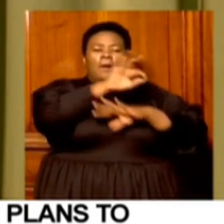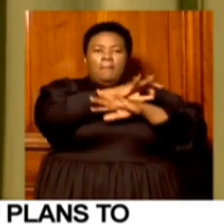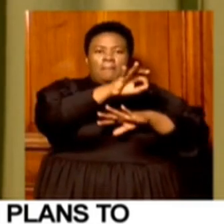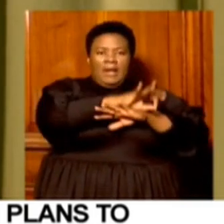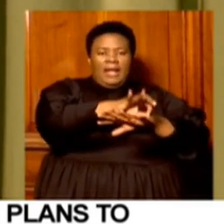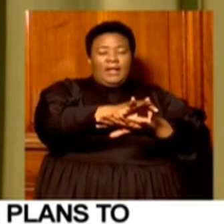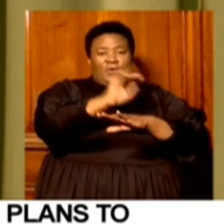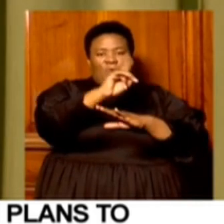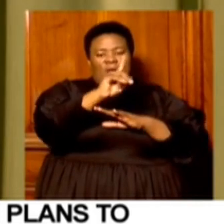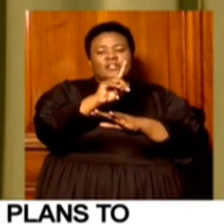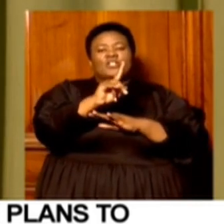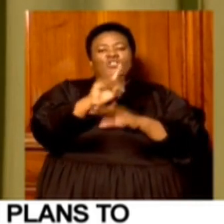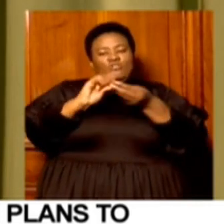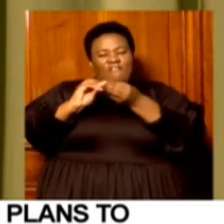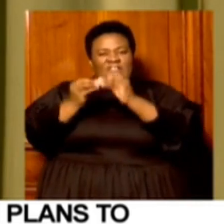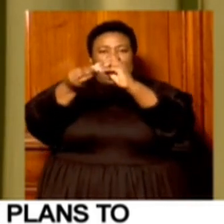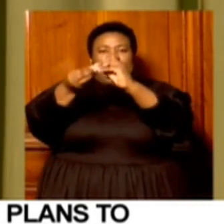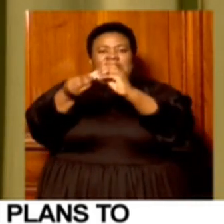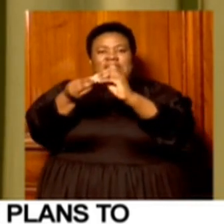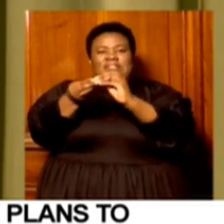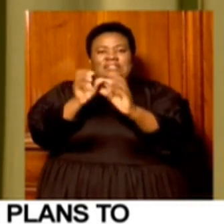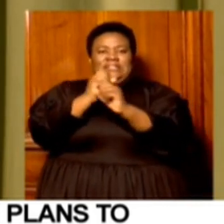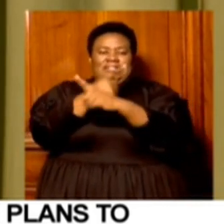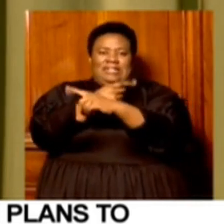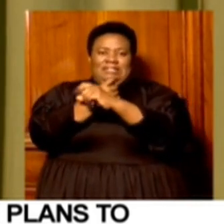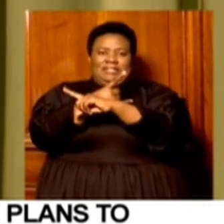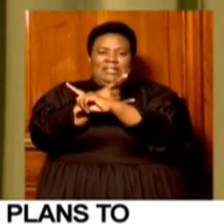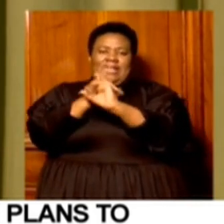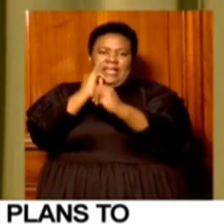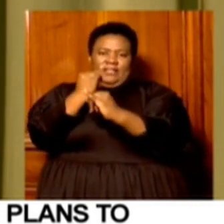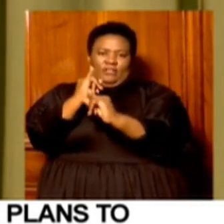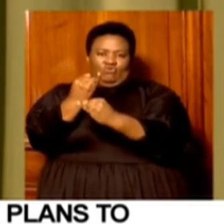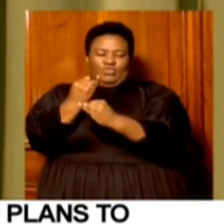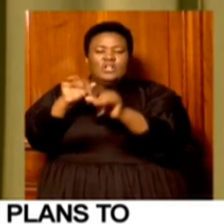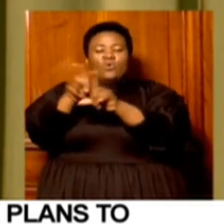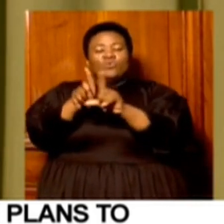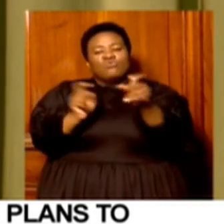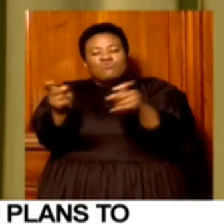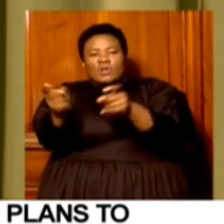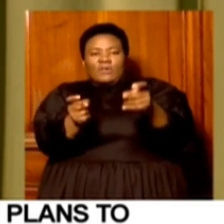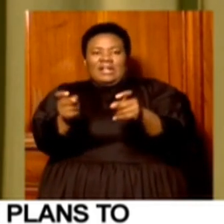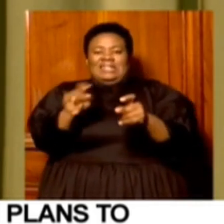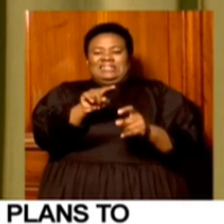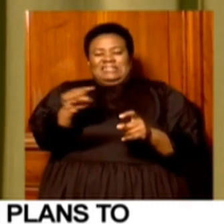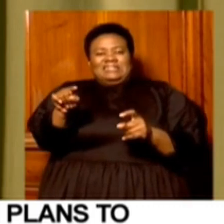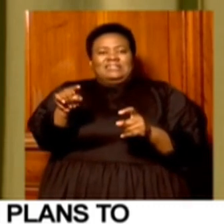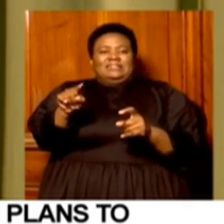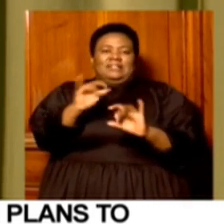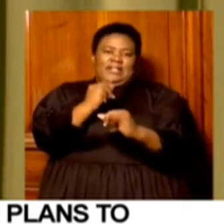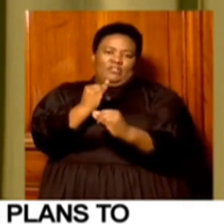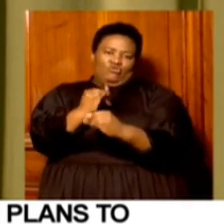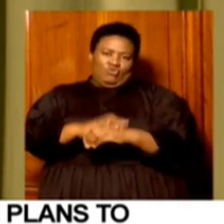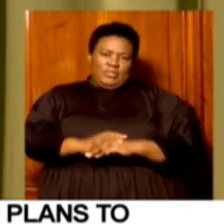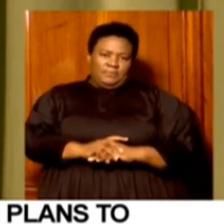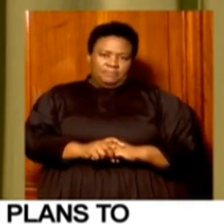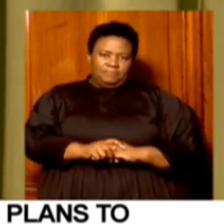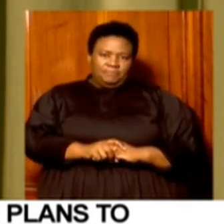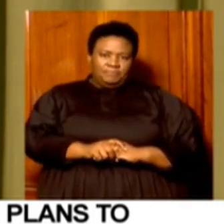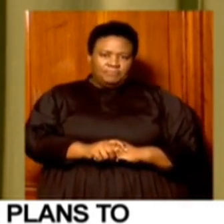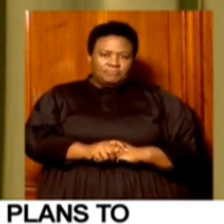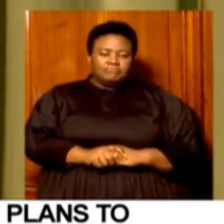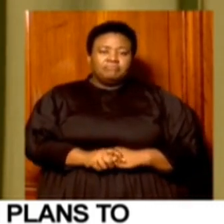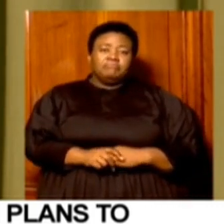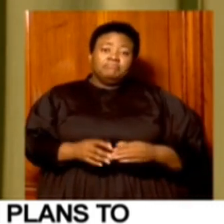taxi industry, and the chief among the aspects is the question of regulating the industry. So, did